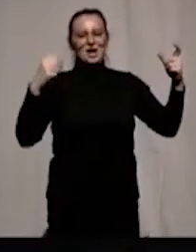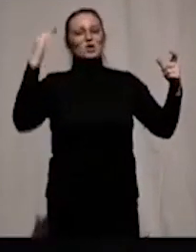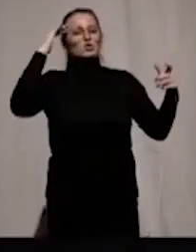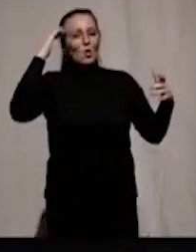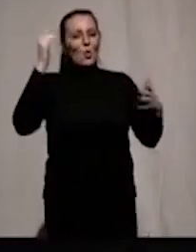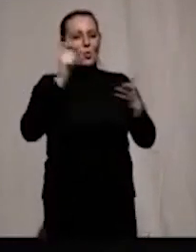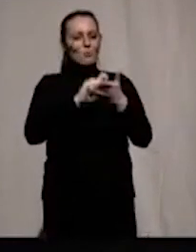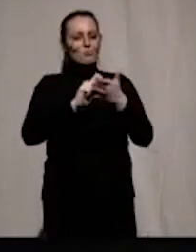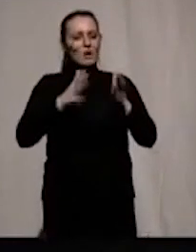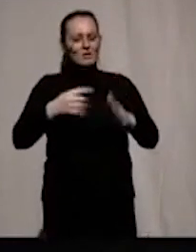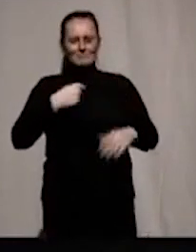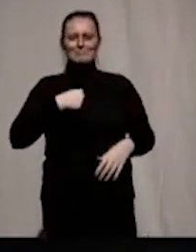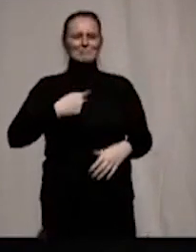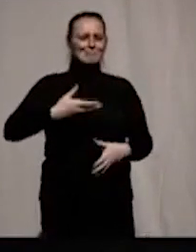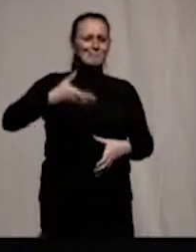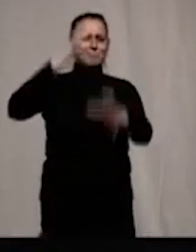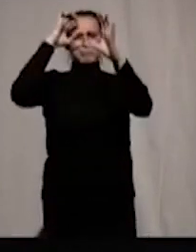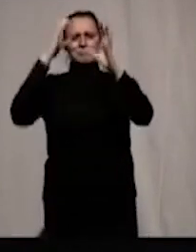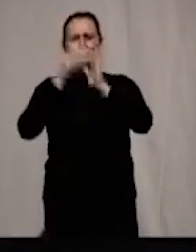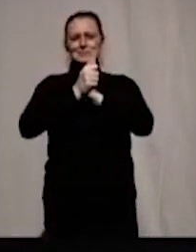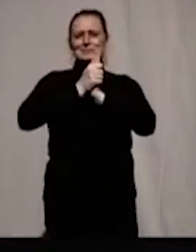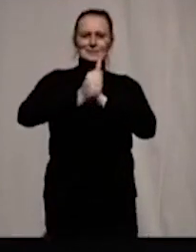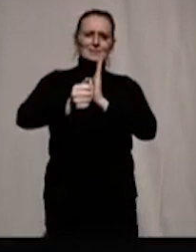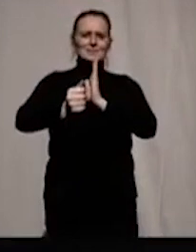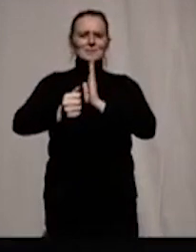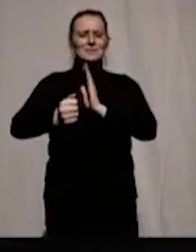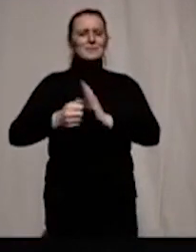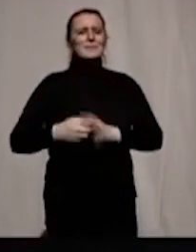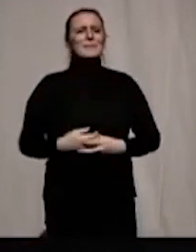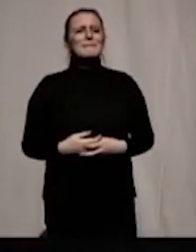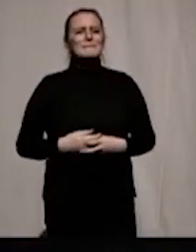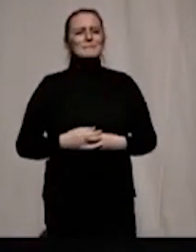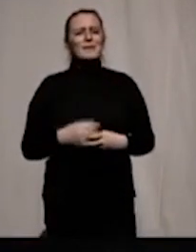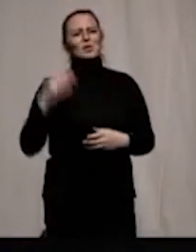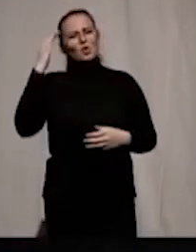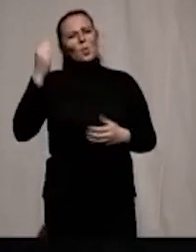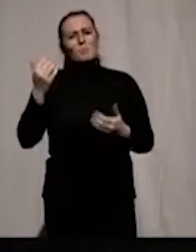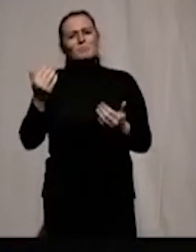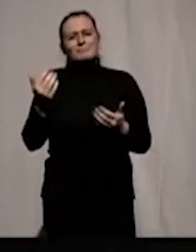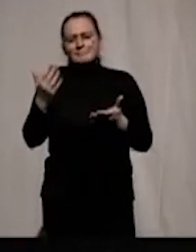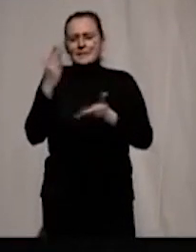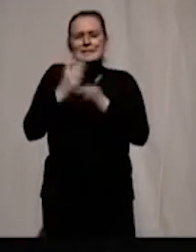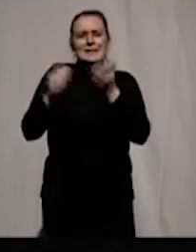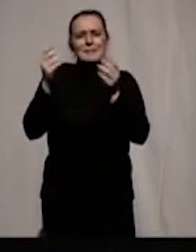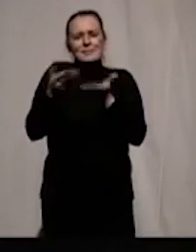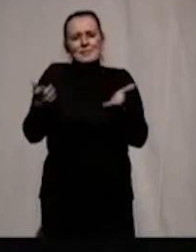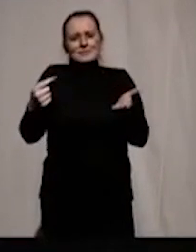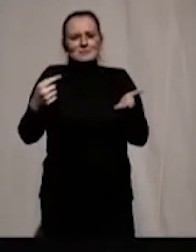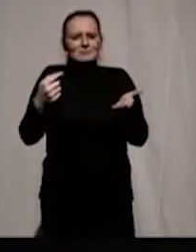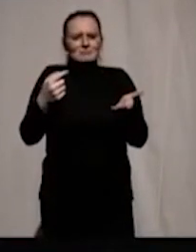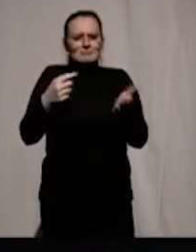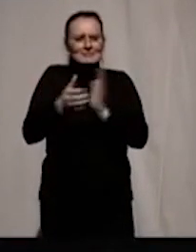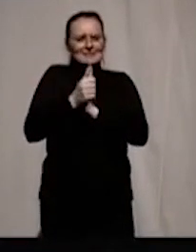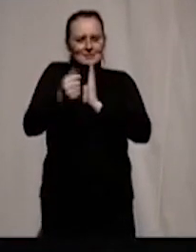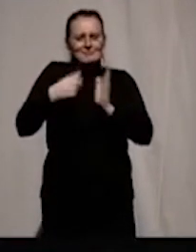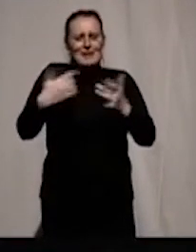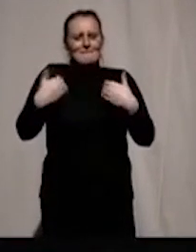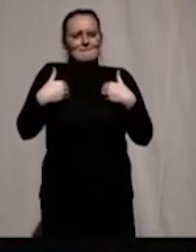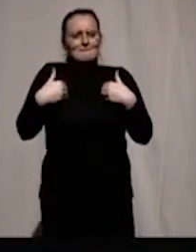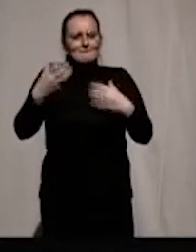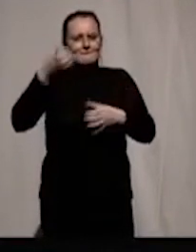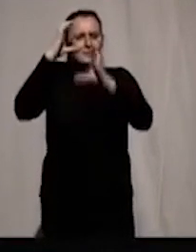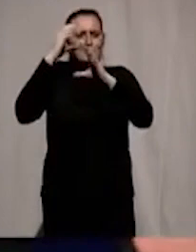You're performing tonight, of course. That's you're a good the writer. one thing. There are several things I know I'm good at, and that is saying words and writing